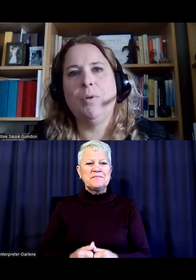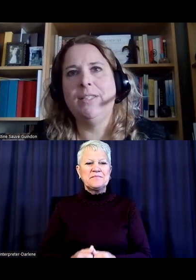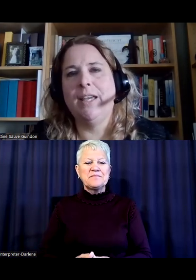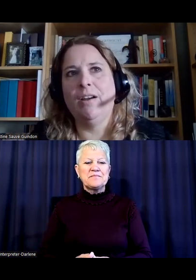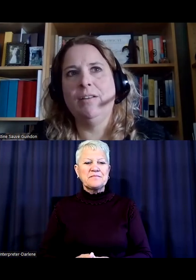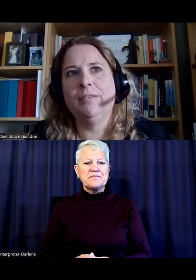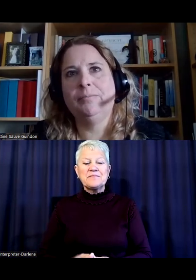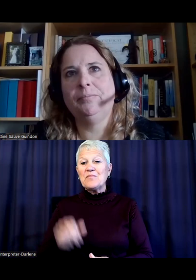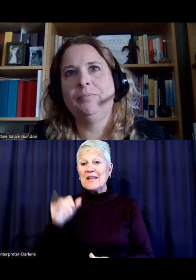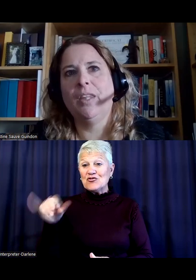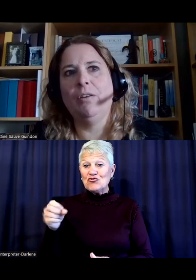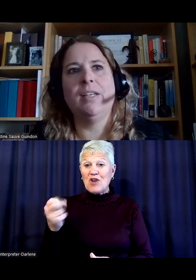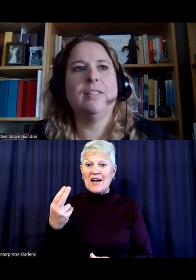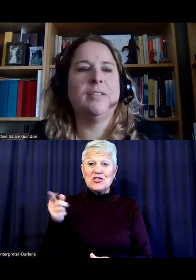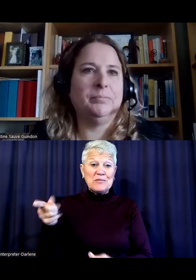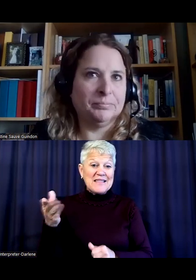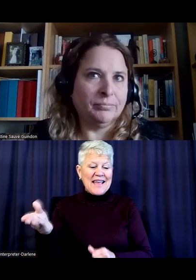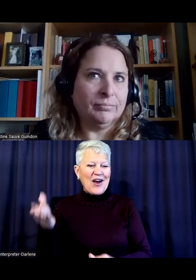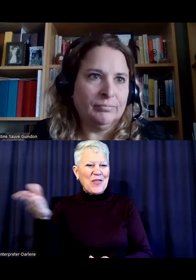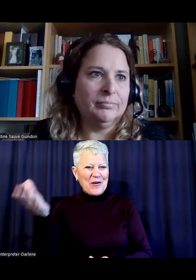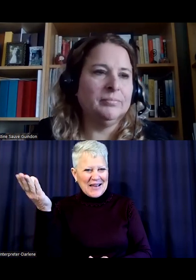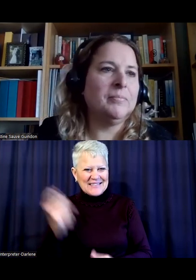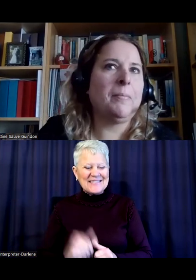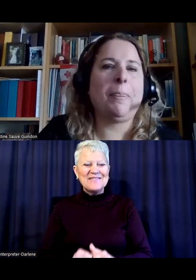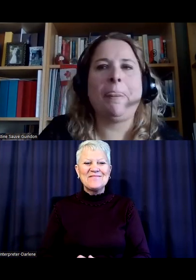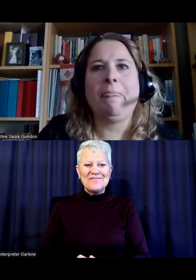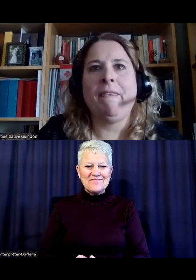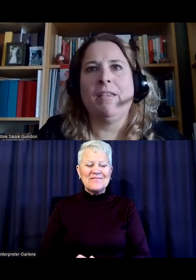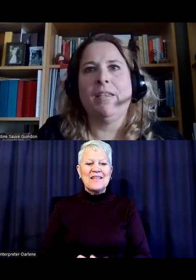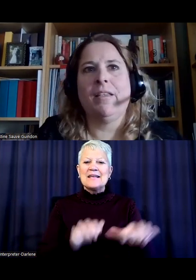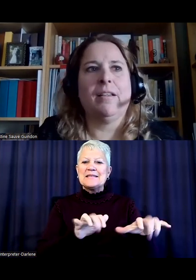Joshua was there. There he is.